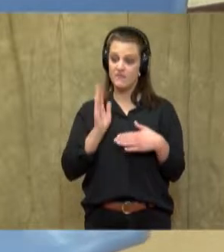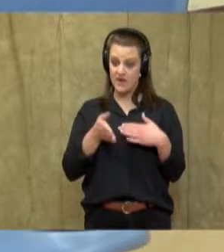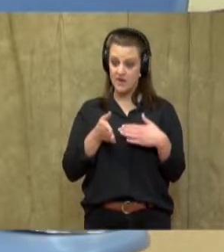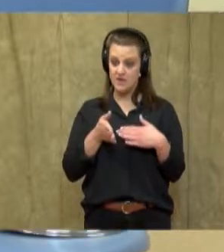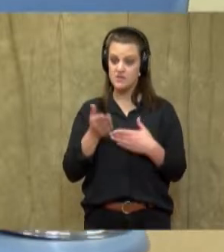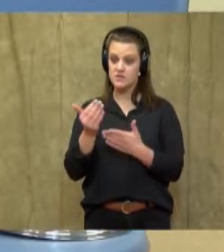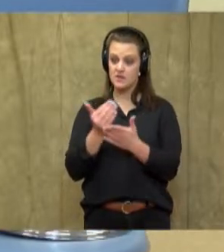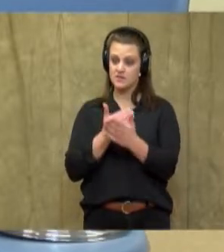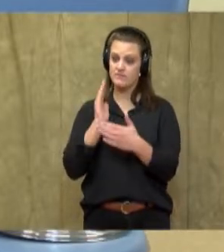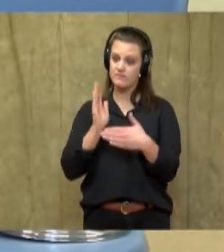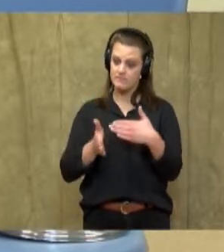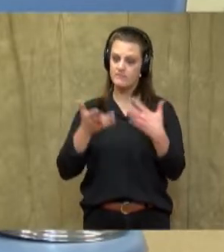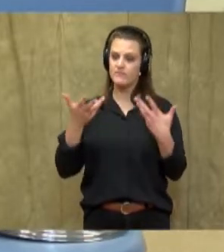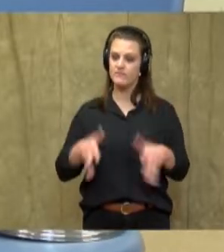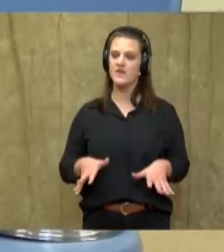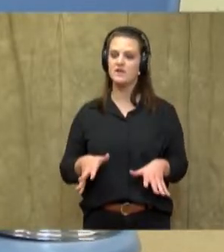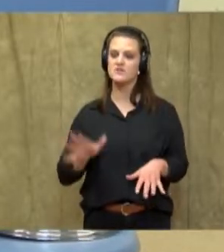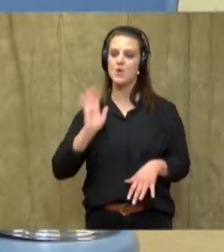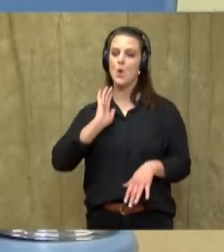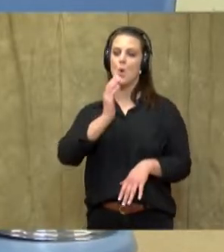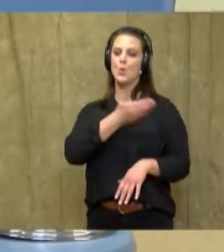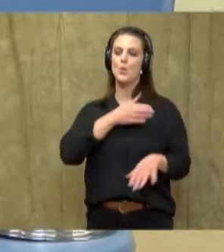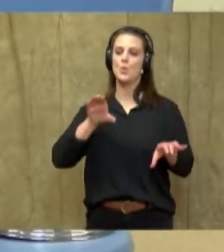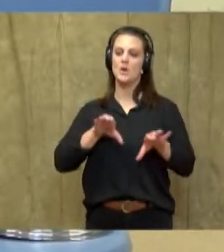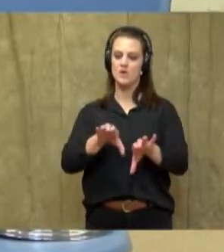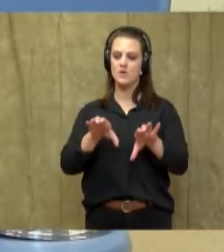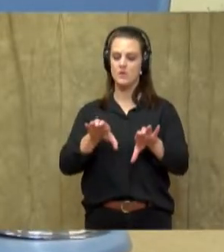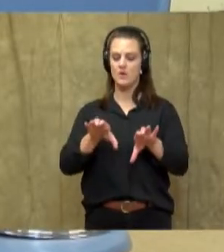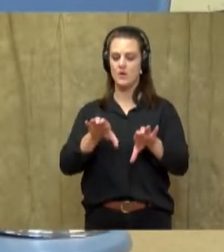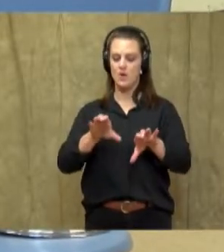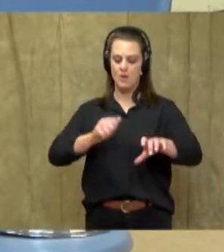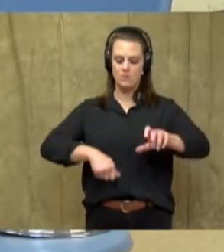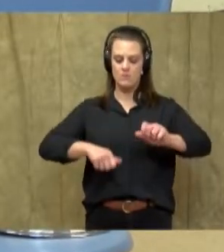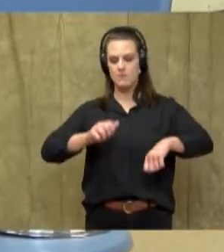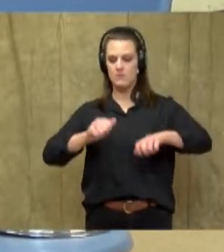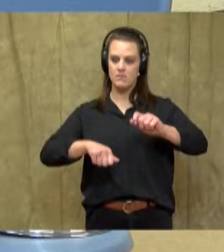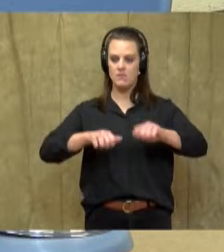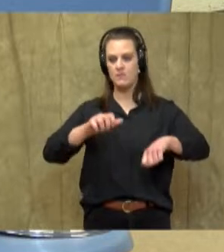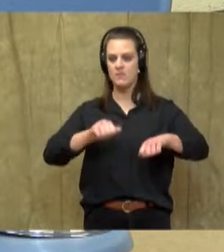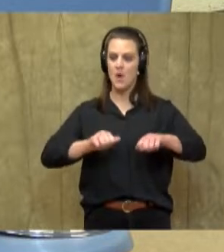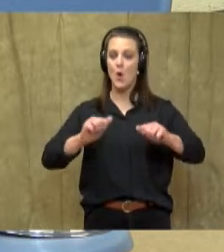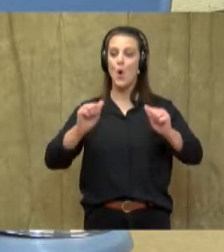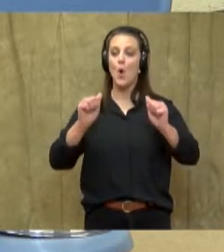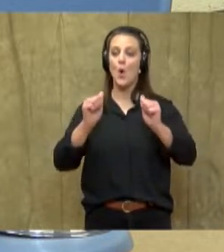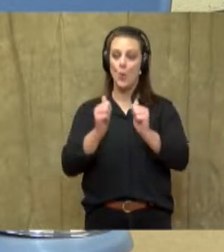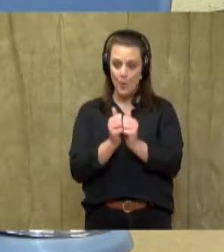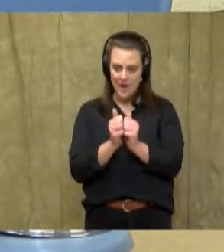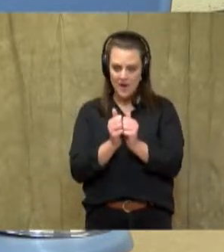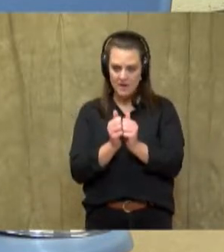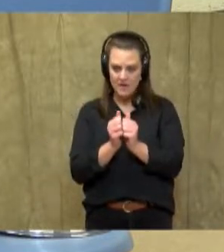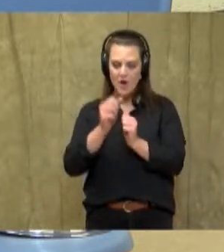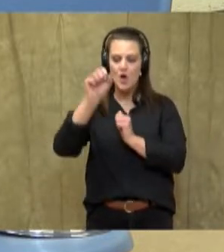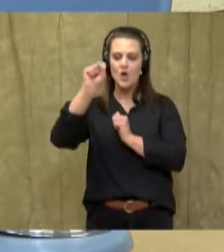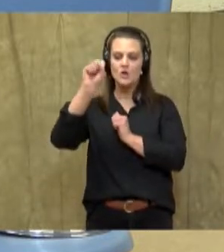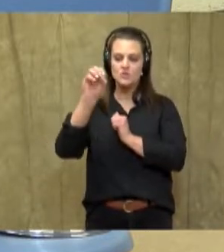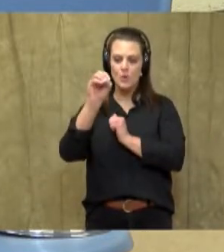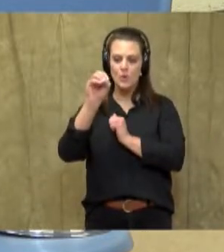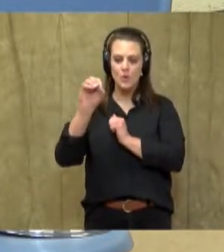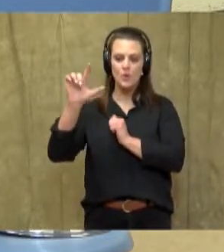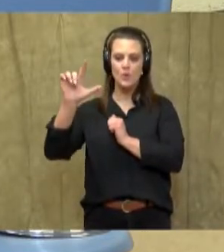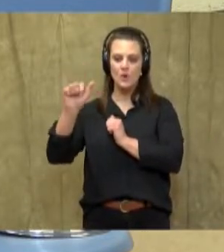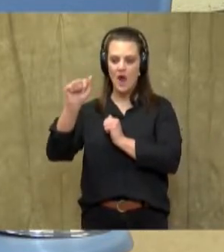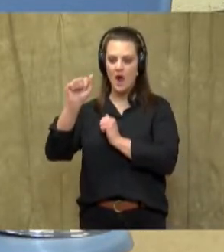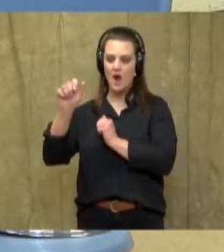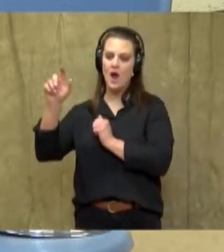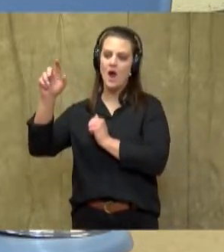lesson today, we'll play this drum rhythm along with the sol, mi, la